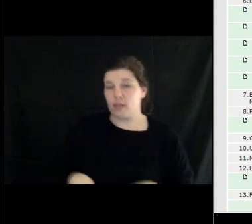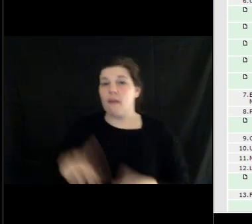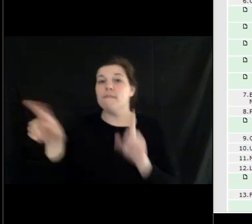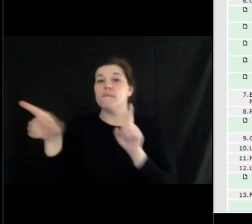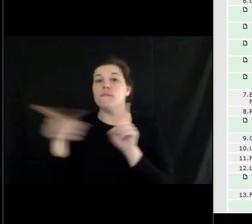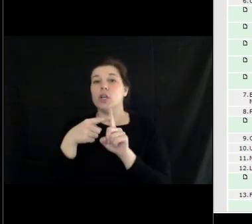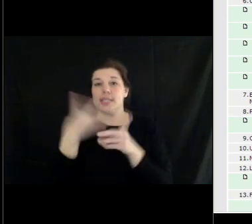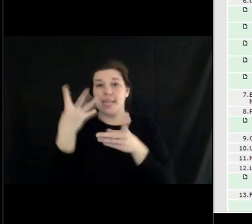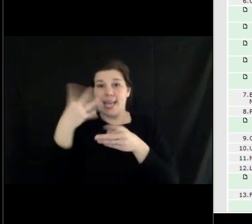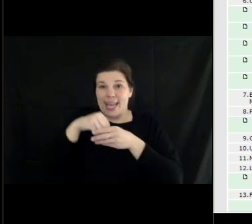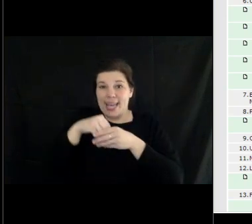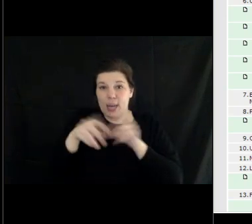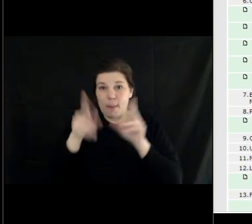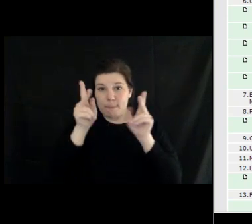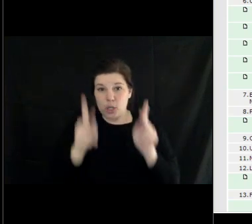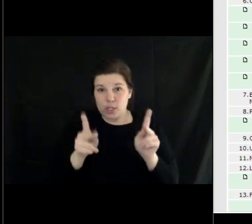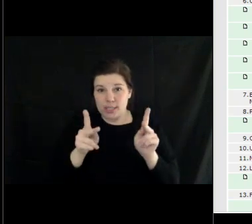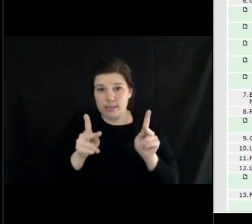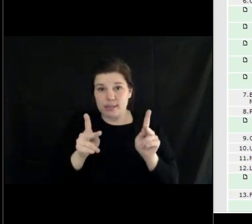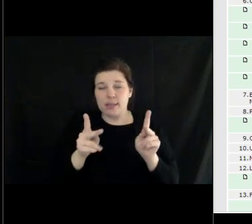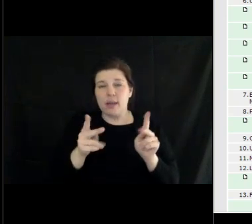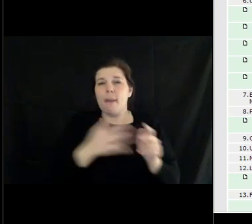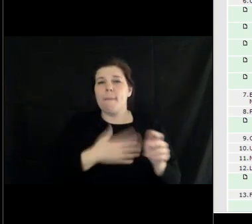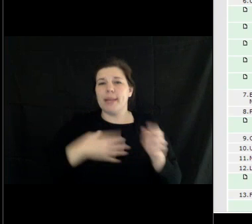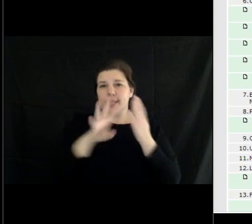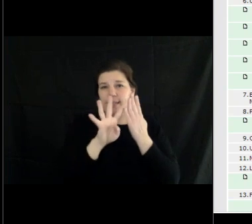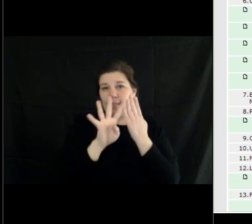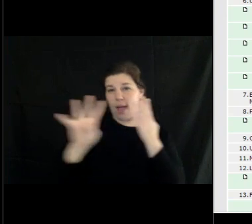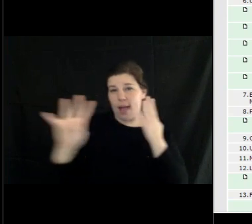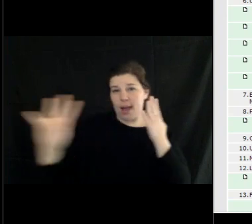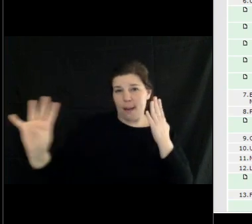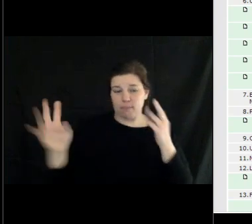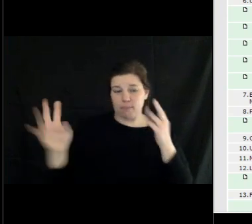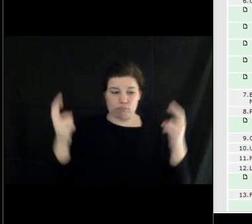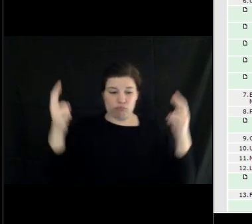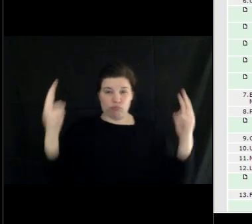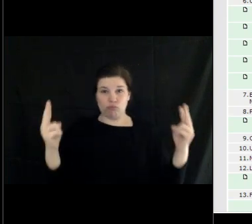person. Please form a line behind the 2 podiums on both sides of the chamber.